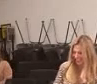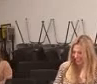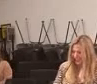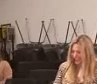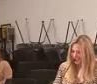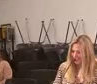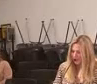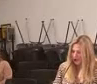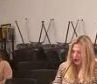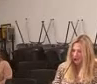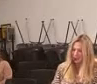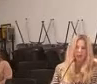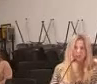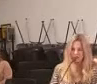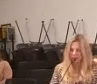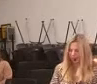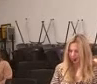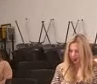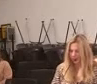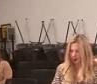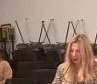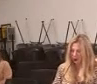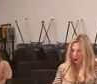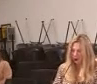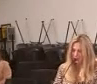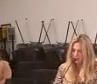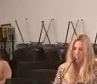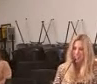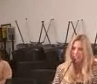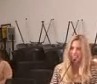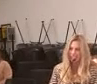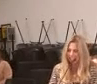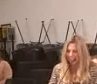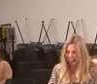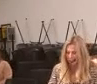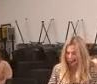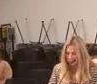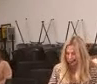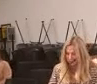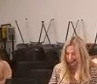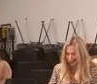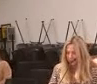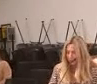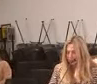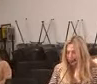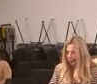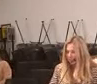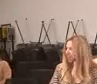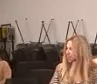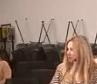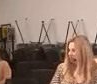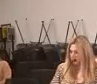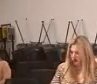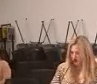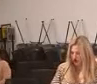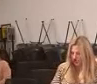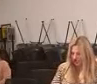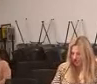So some of the ways that we do this is through student-initiated and led clubs, peer-led study groups and